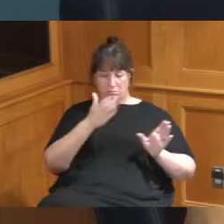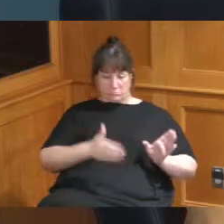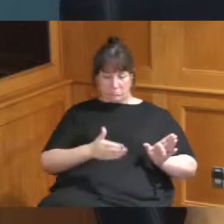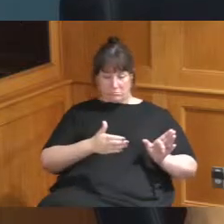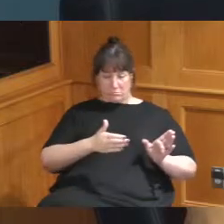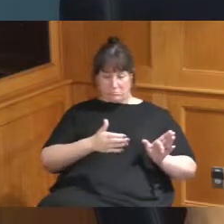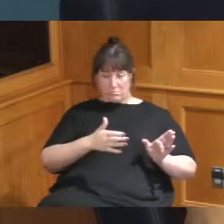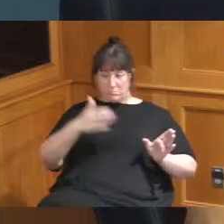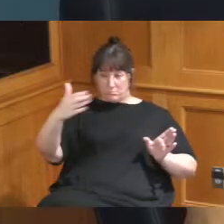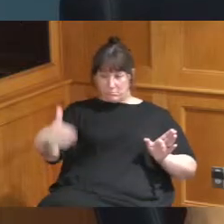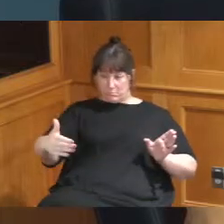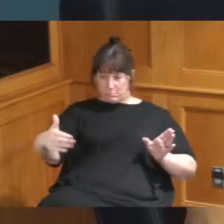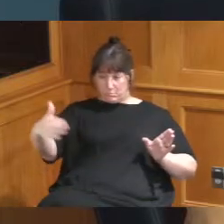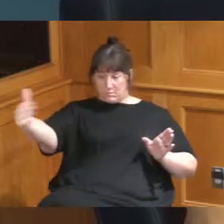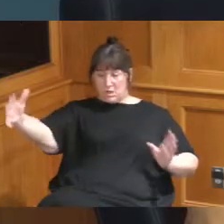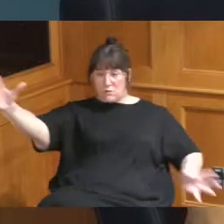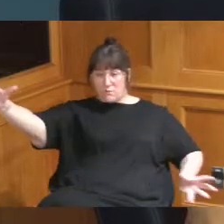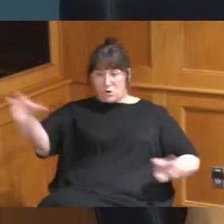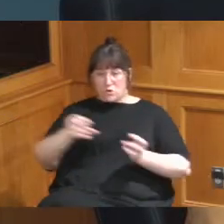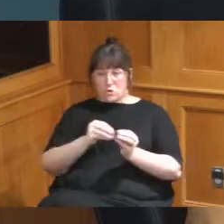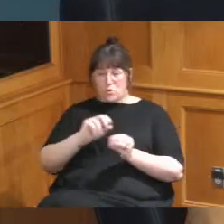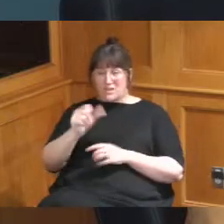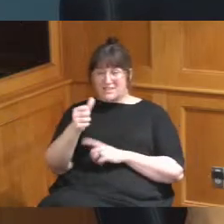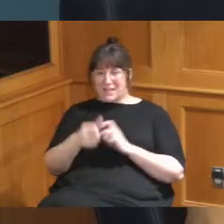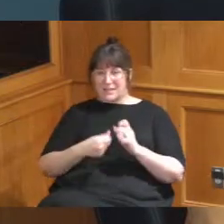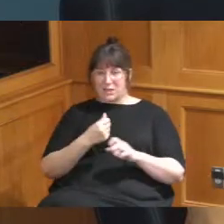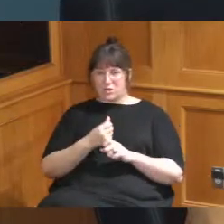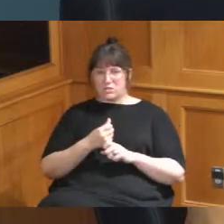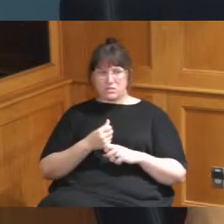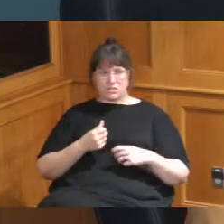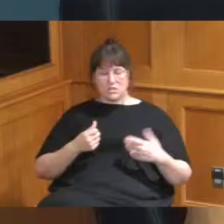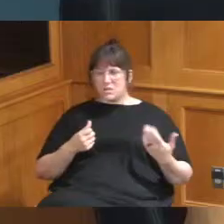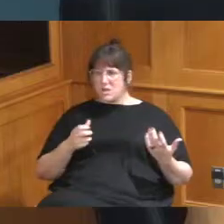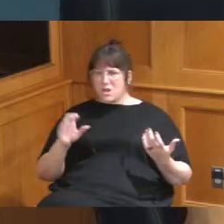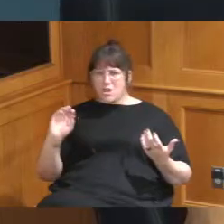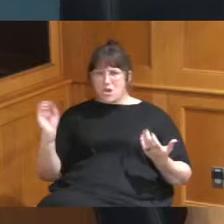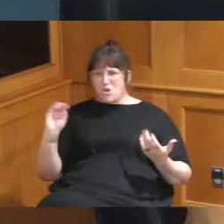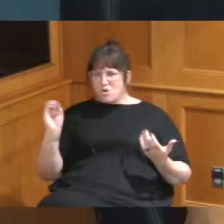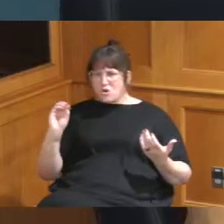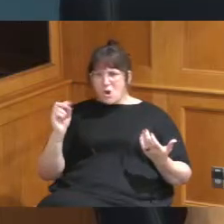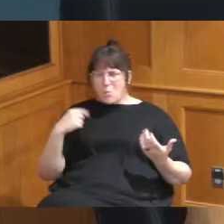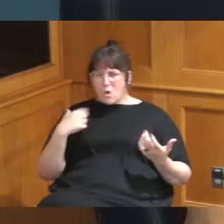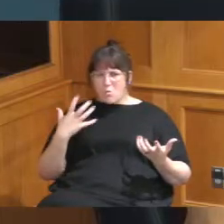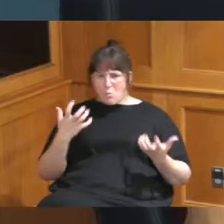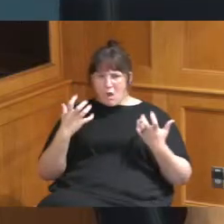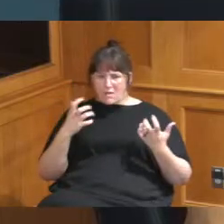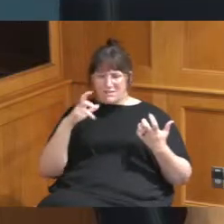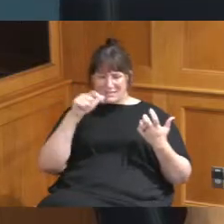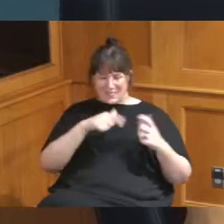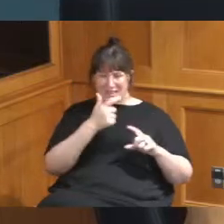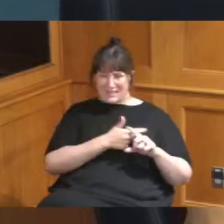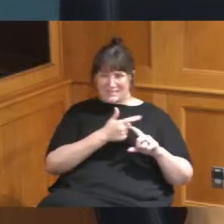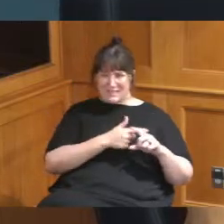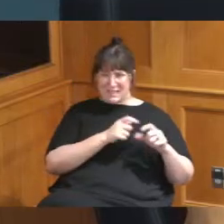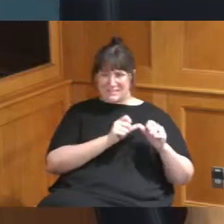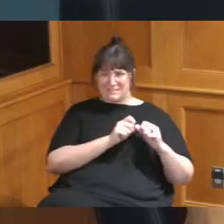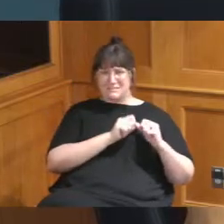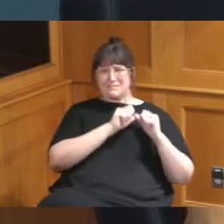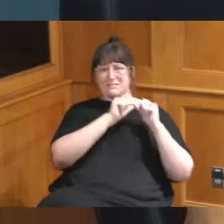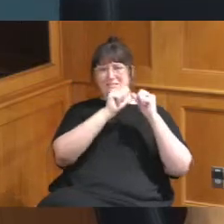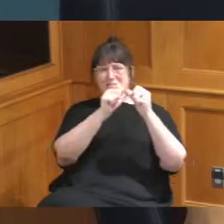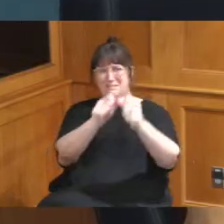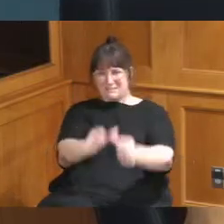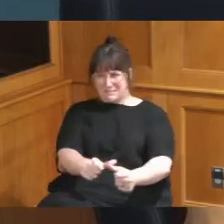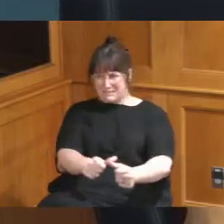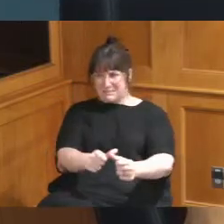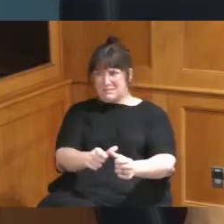10 years in duration. No one wants this old lease to go 10 more years. I've not heard from anybody that